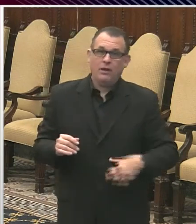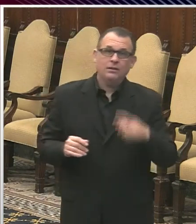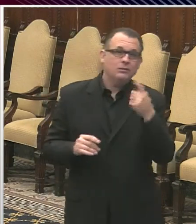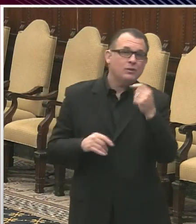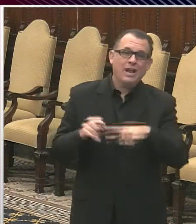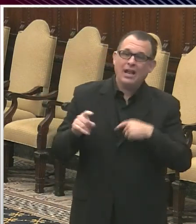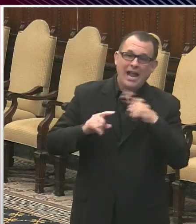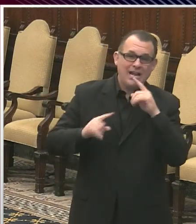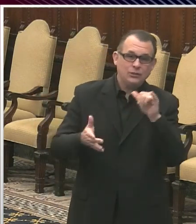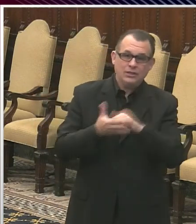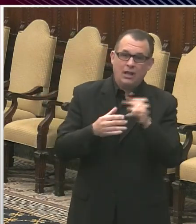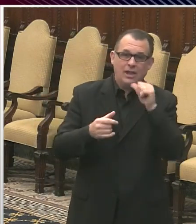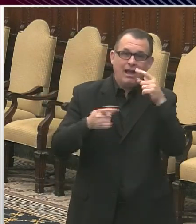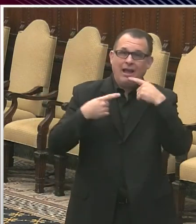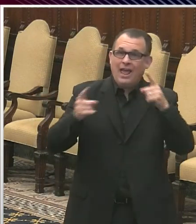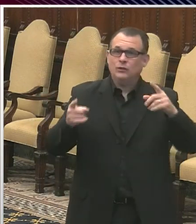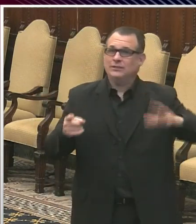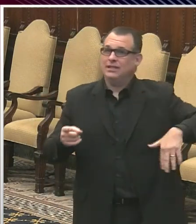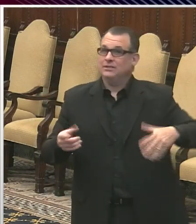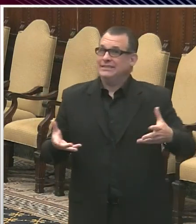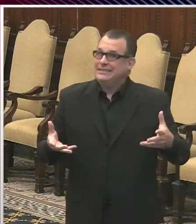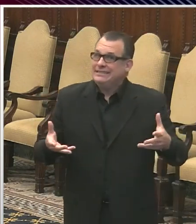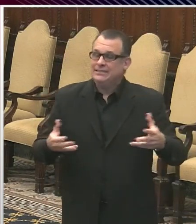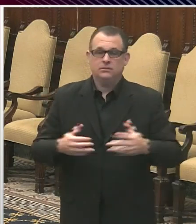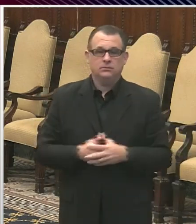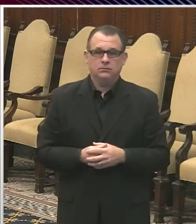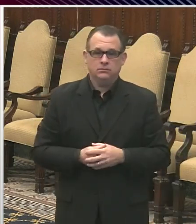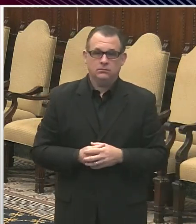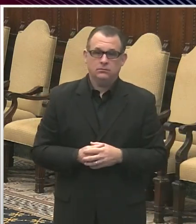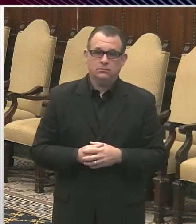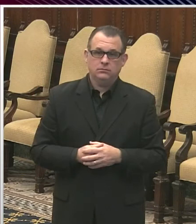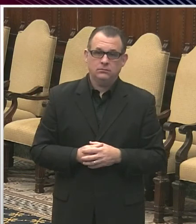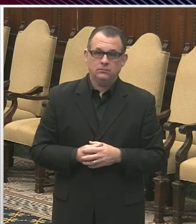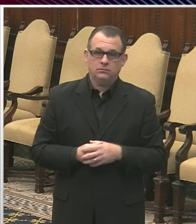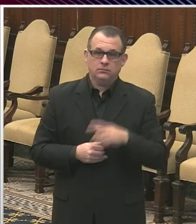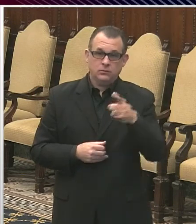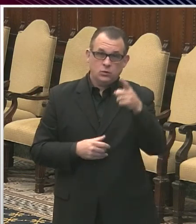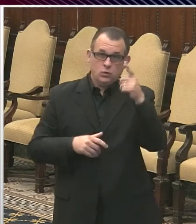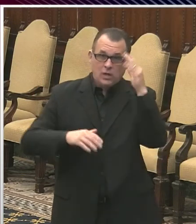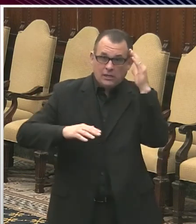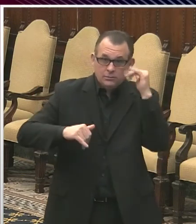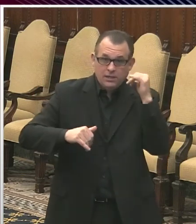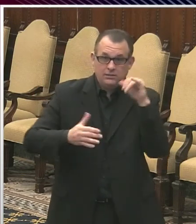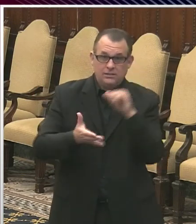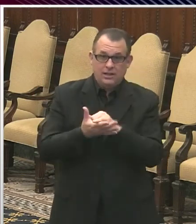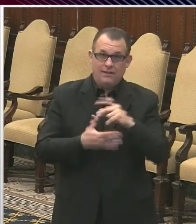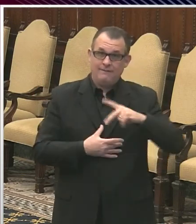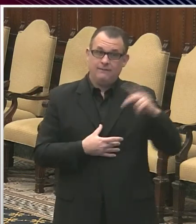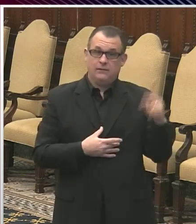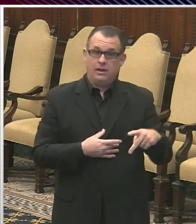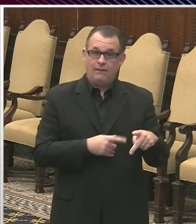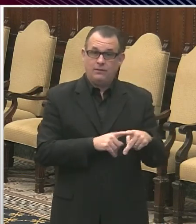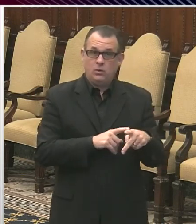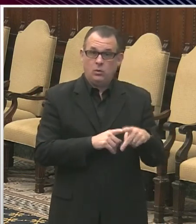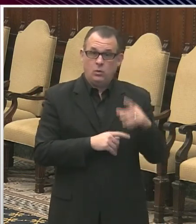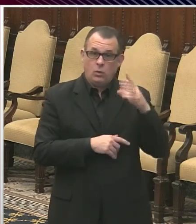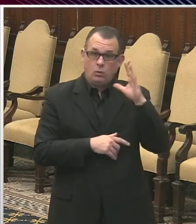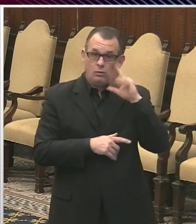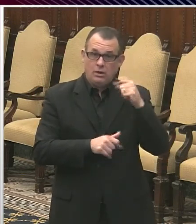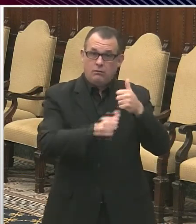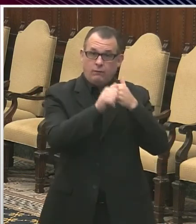Okay, understood. Do you anticipate that Philadelphia will go along